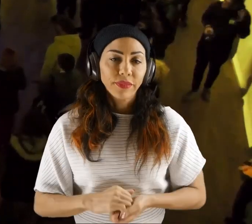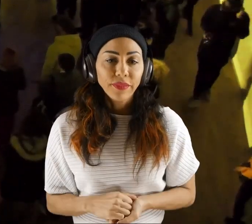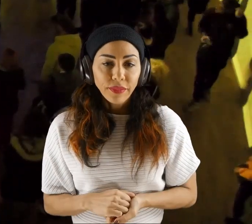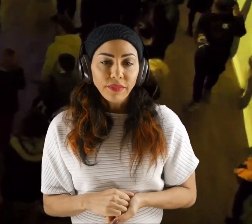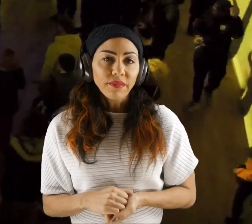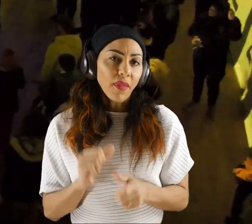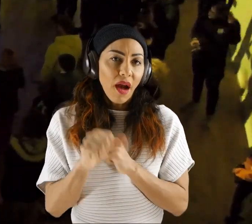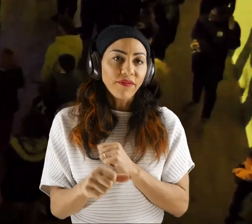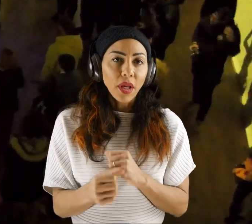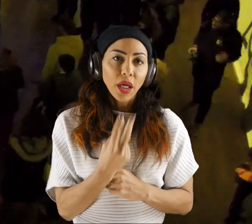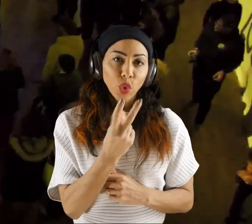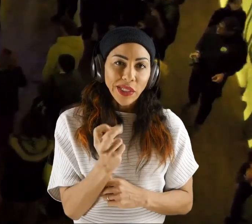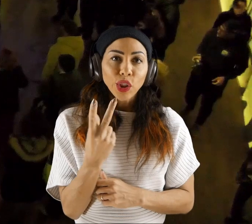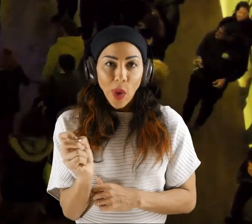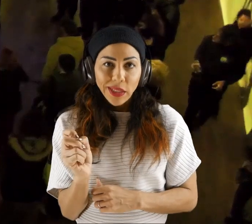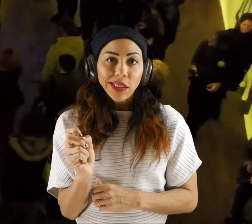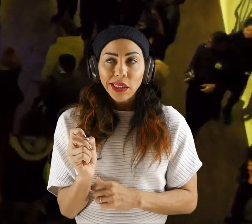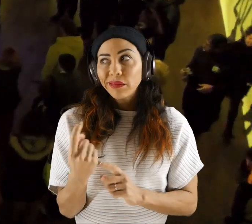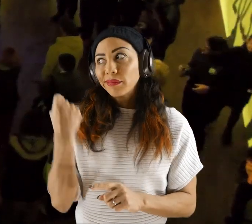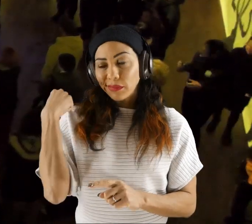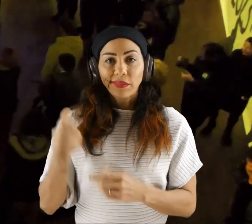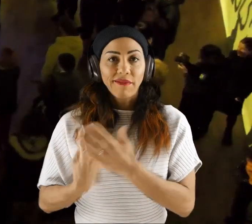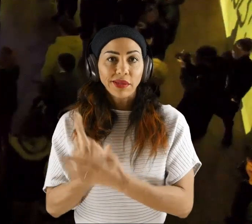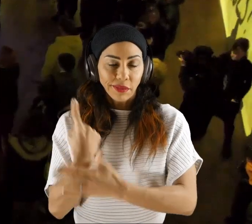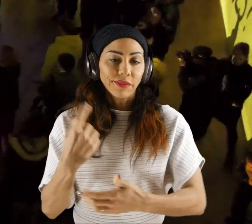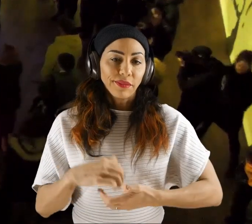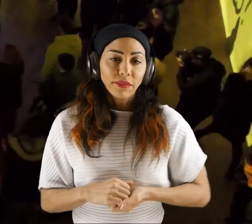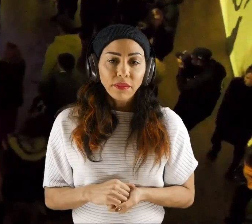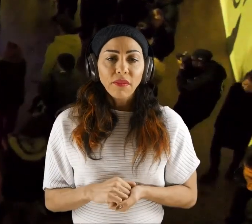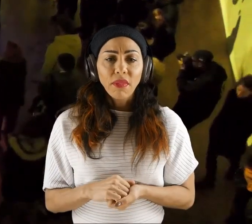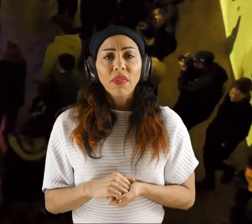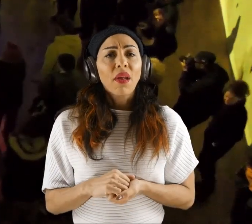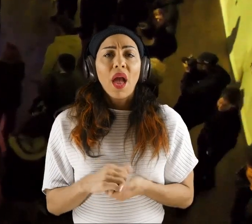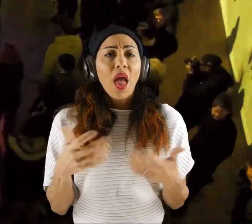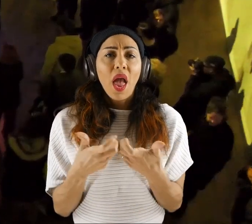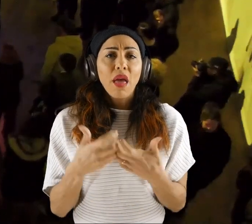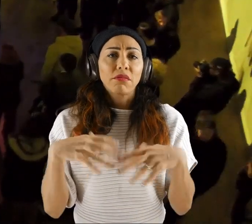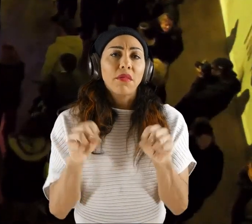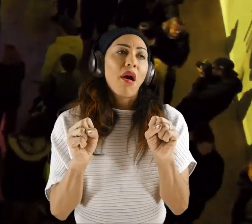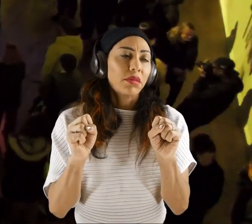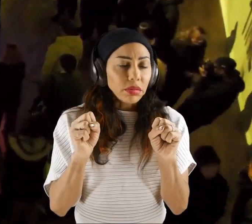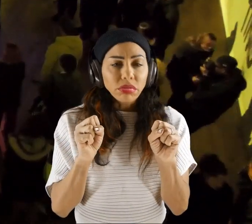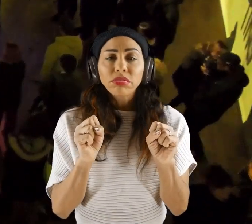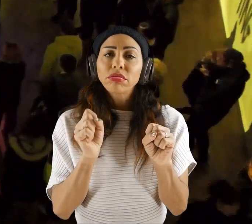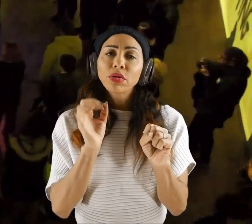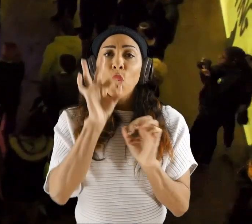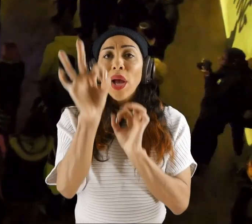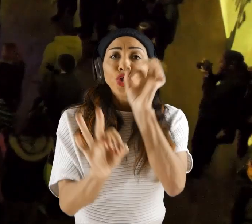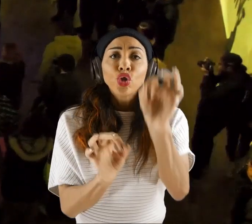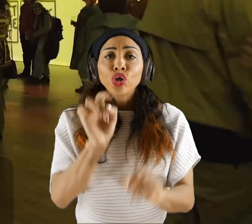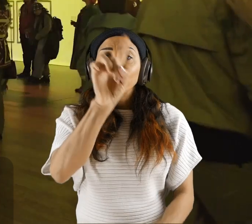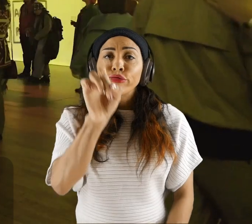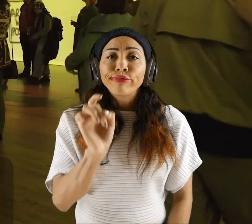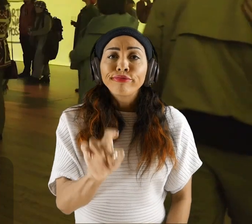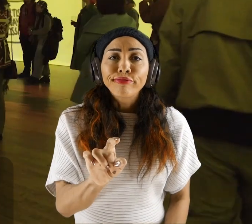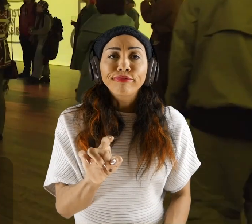after some events of 2020. First of all, kind of started off as like little bits of